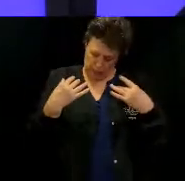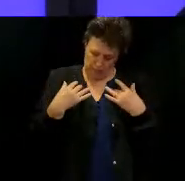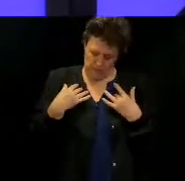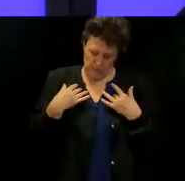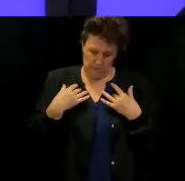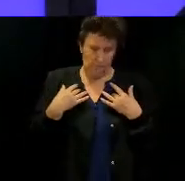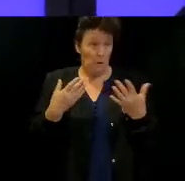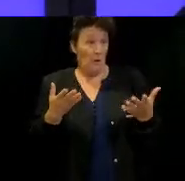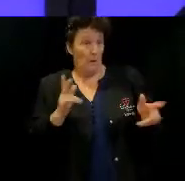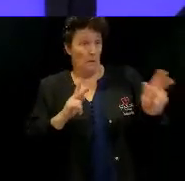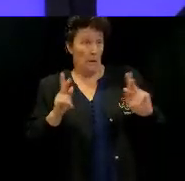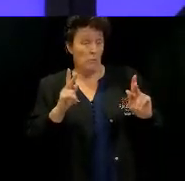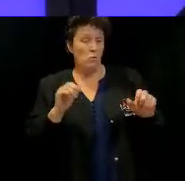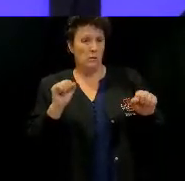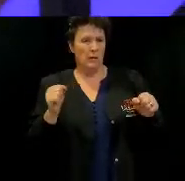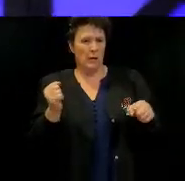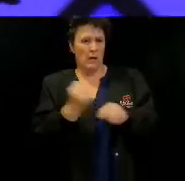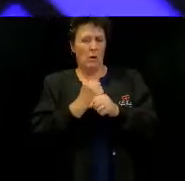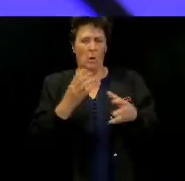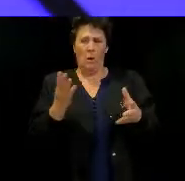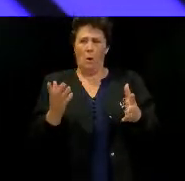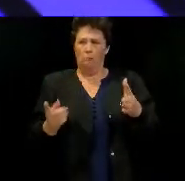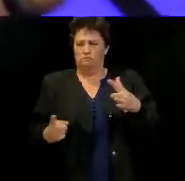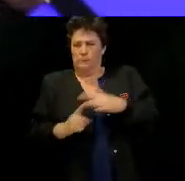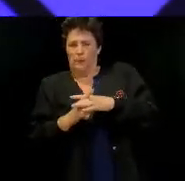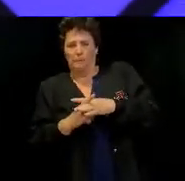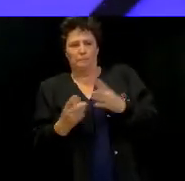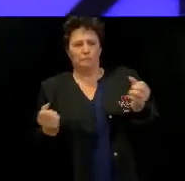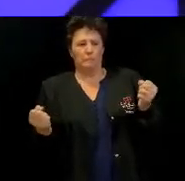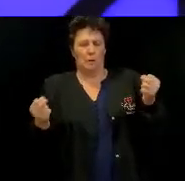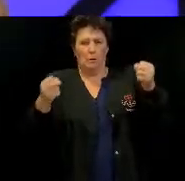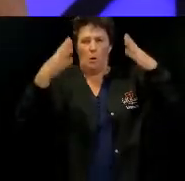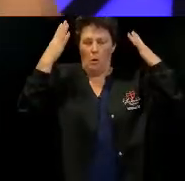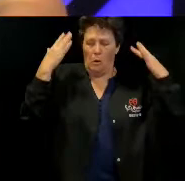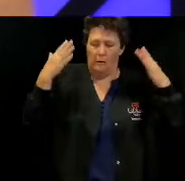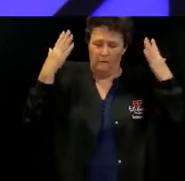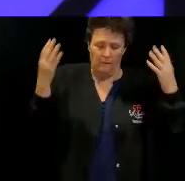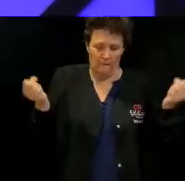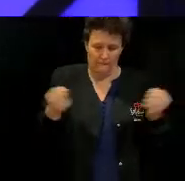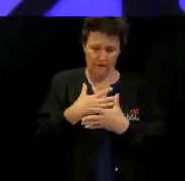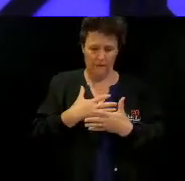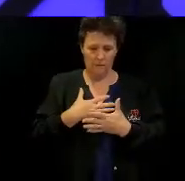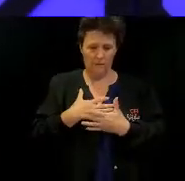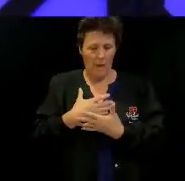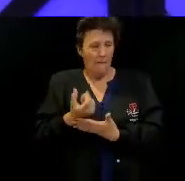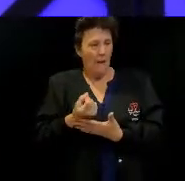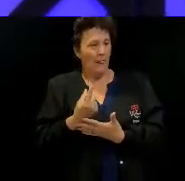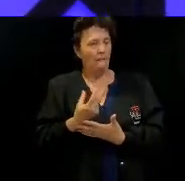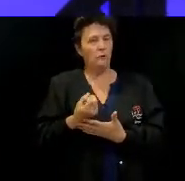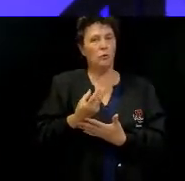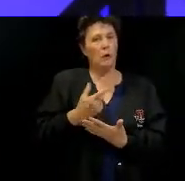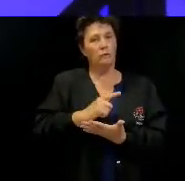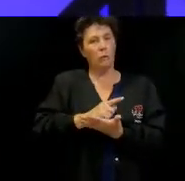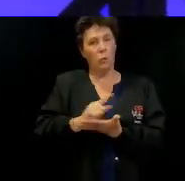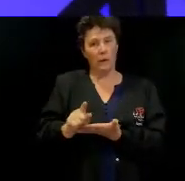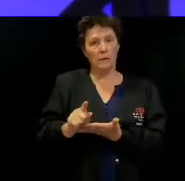can be gripped by fear. Now, I've been teaching, and we've been teaching over 11, 12 weeks about faith. Why?